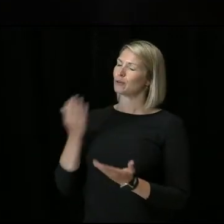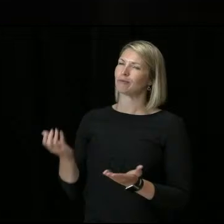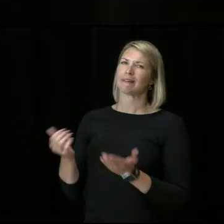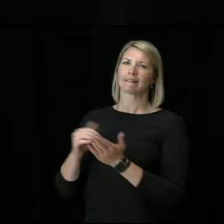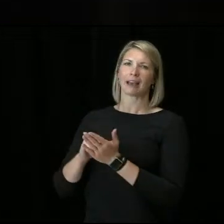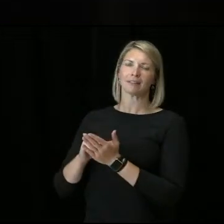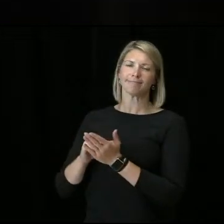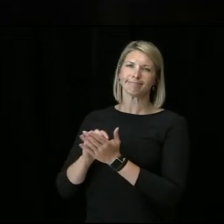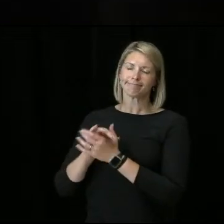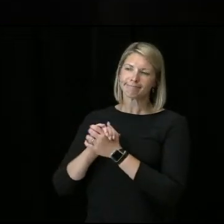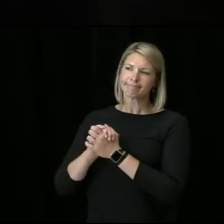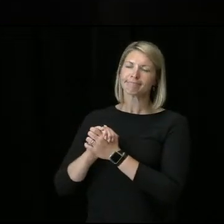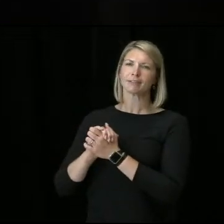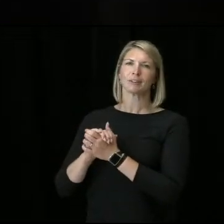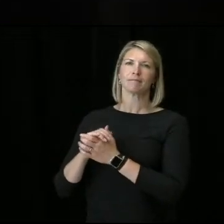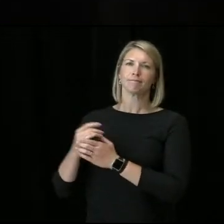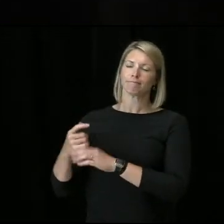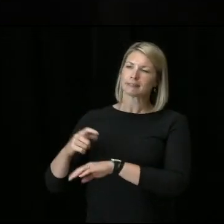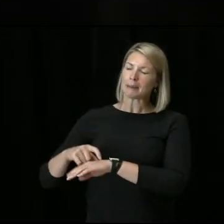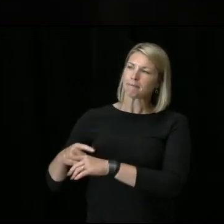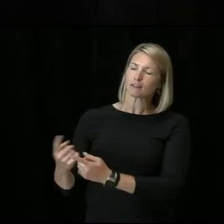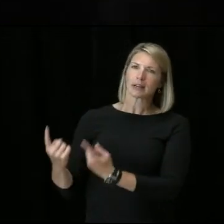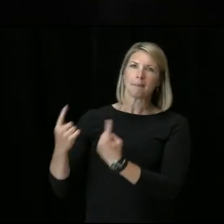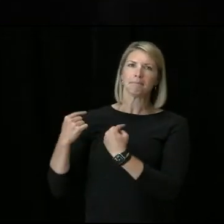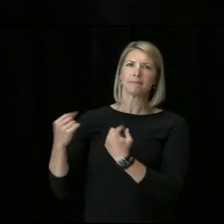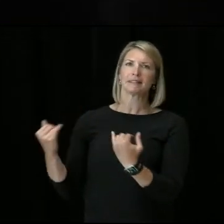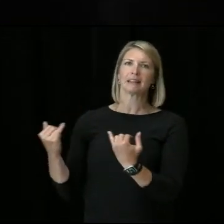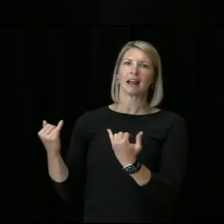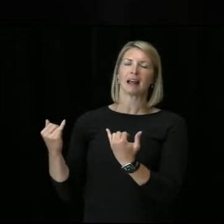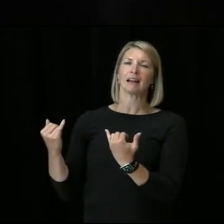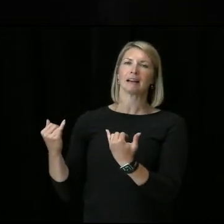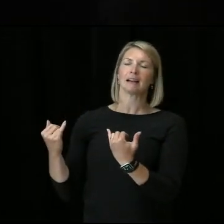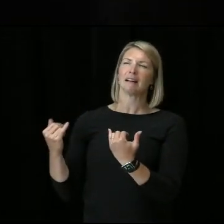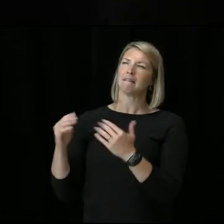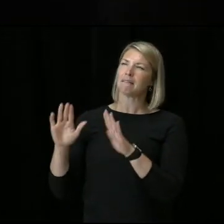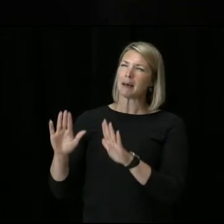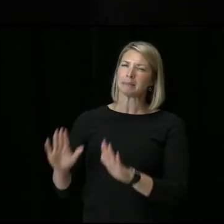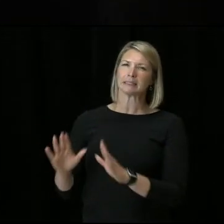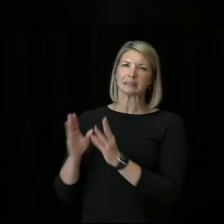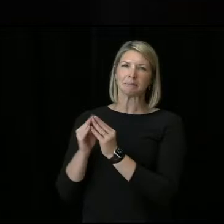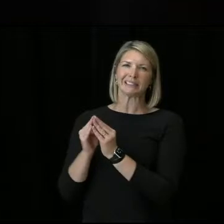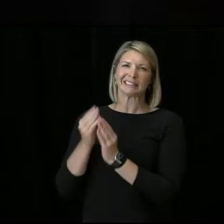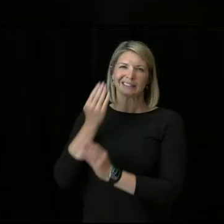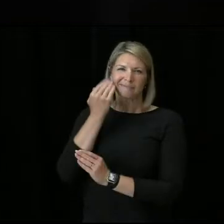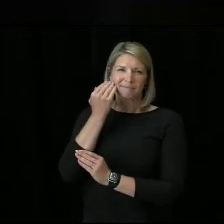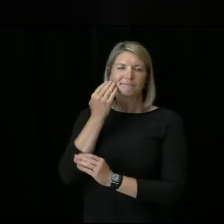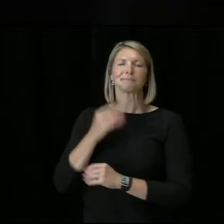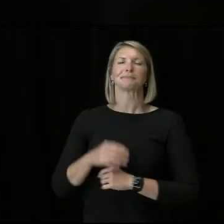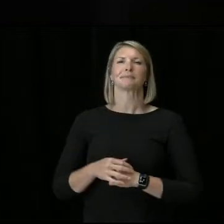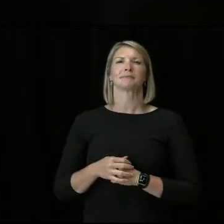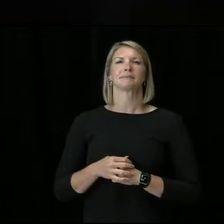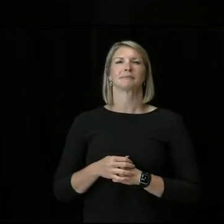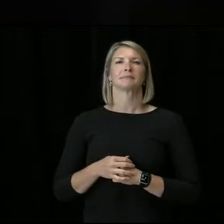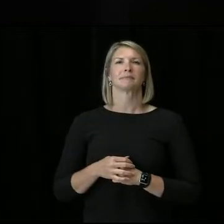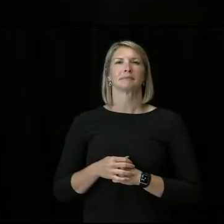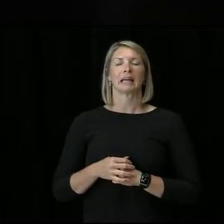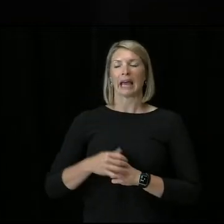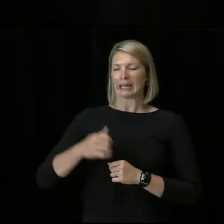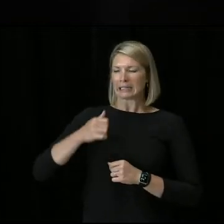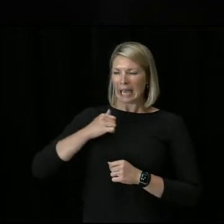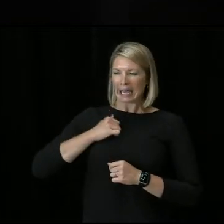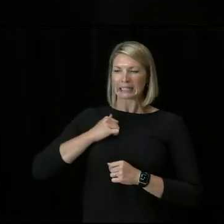for taking the time to come here today and have such an incredible meeting. This is what Canada should